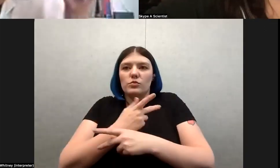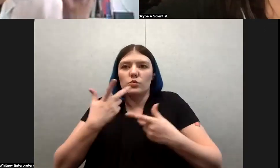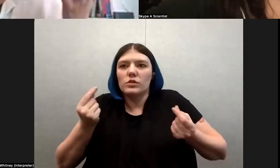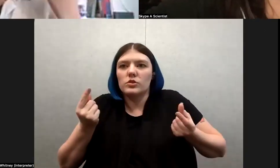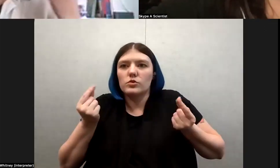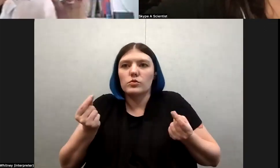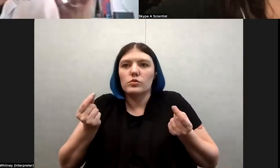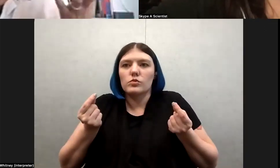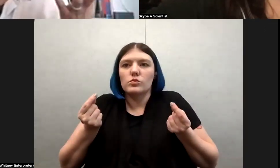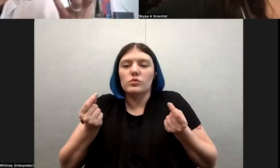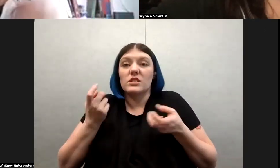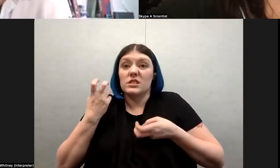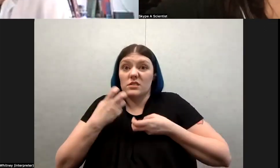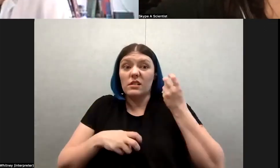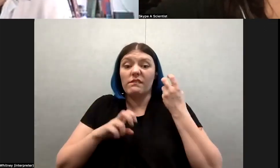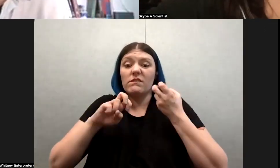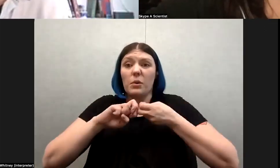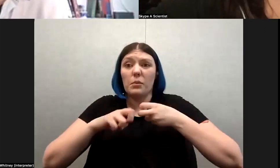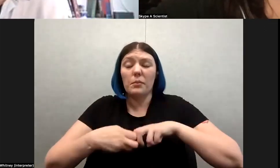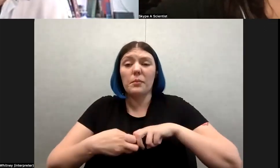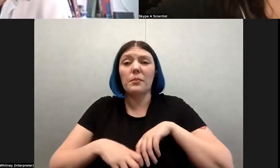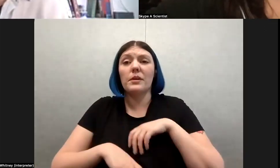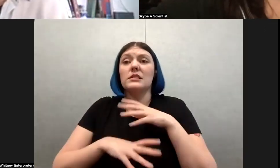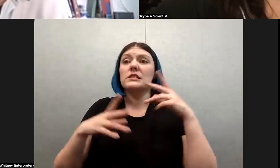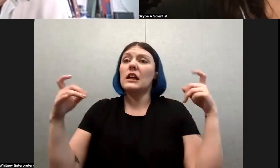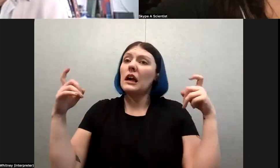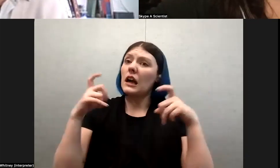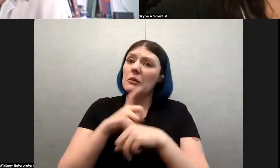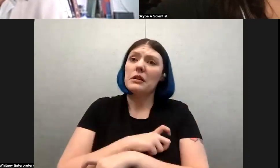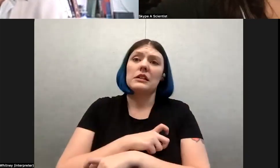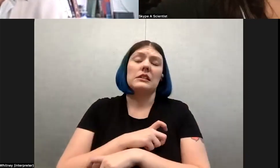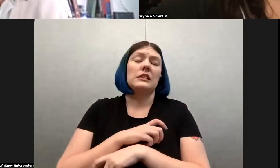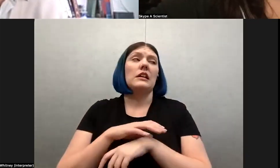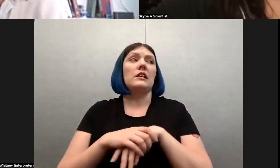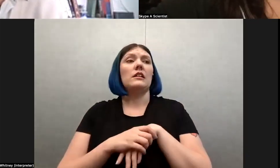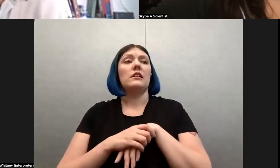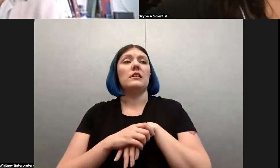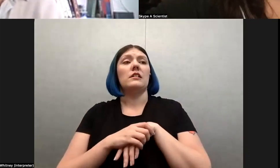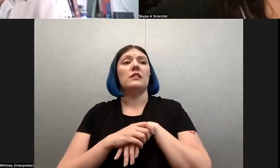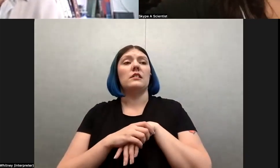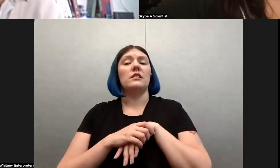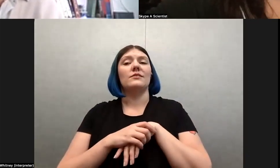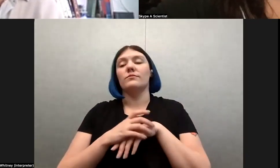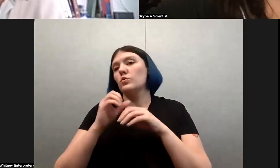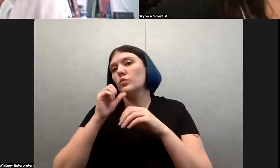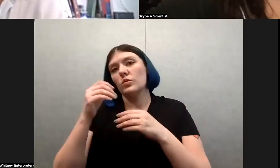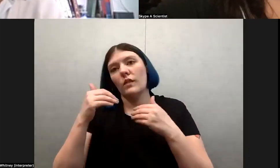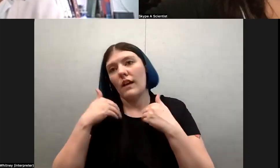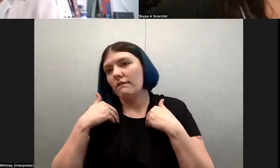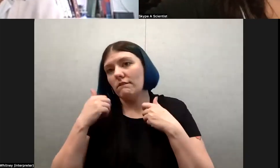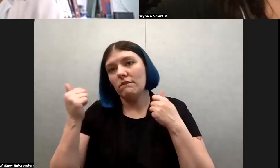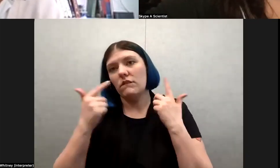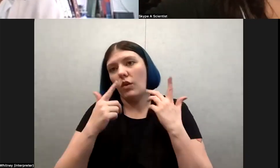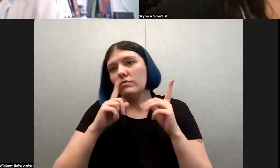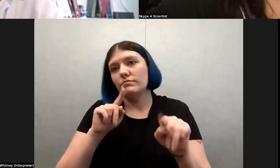that. It's a really tough problem. It's really complex, and we don't have all the answers yet. And